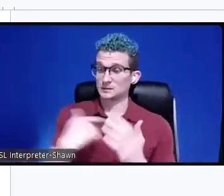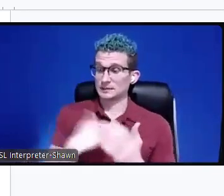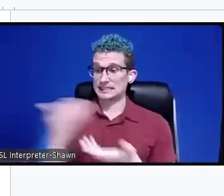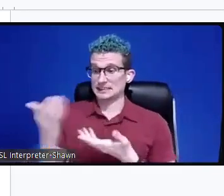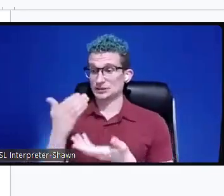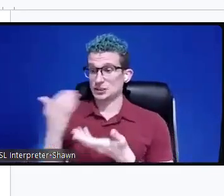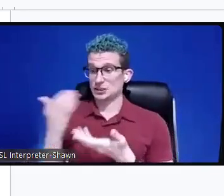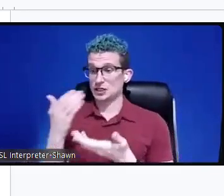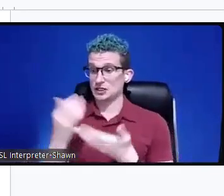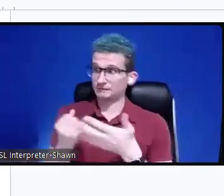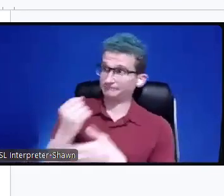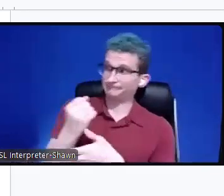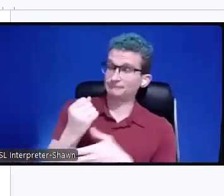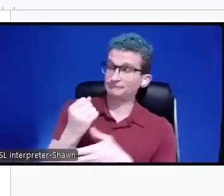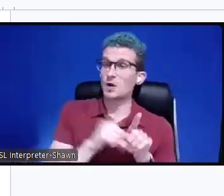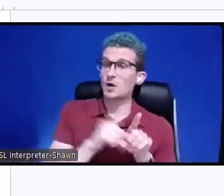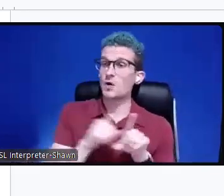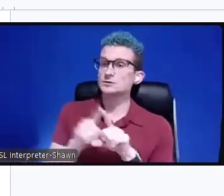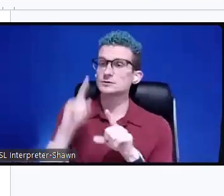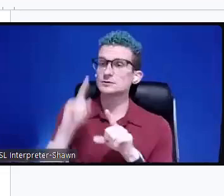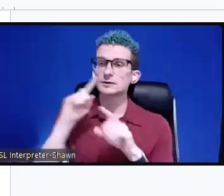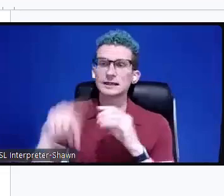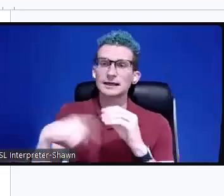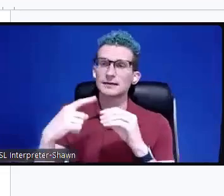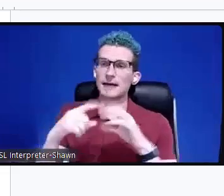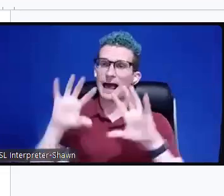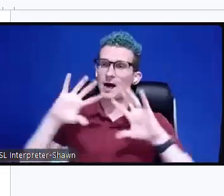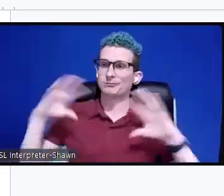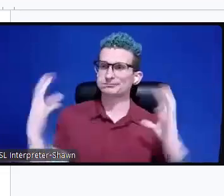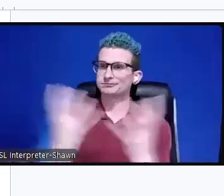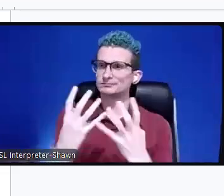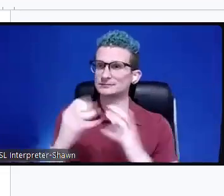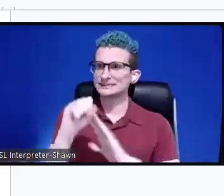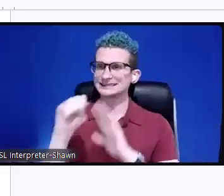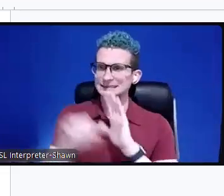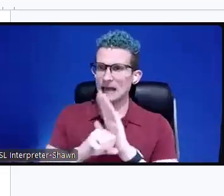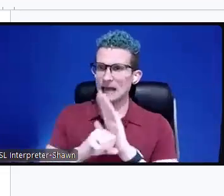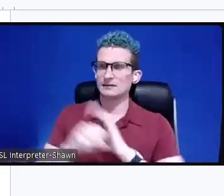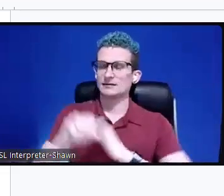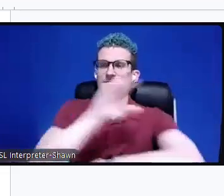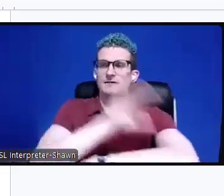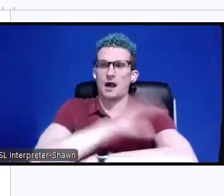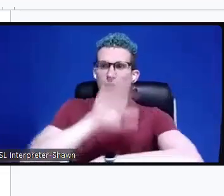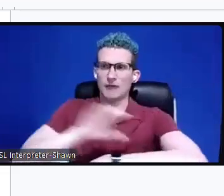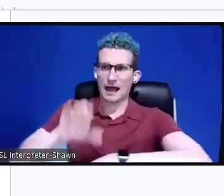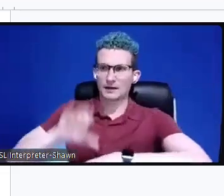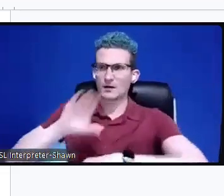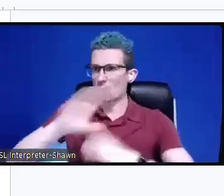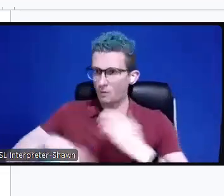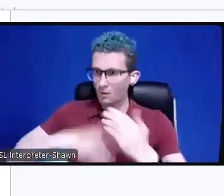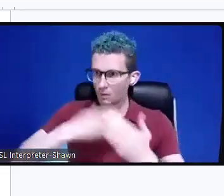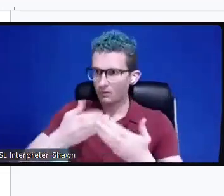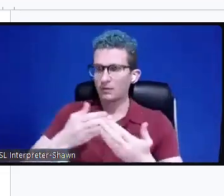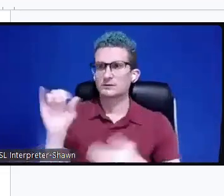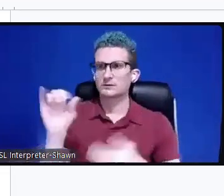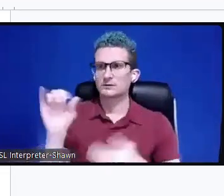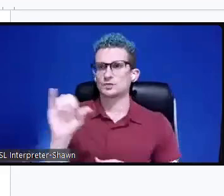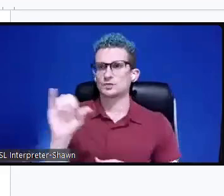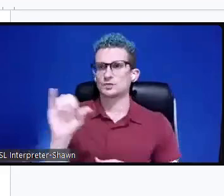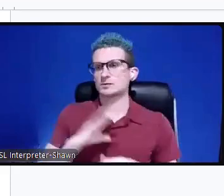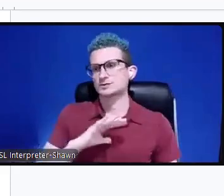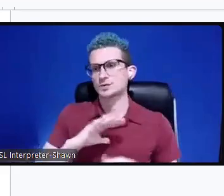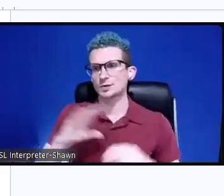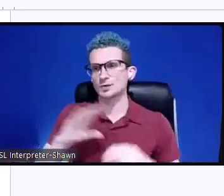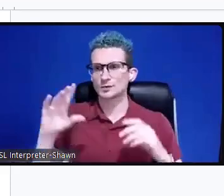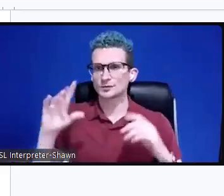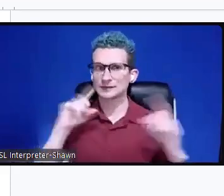a global, as a Colorado, right? As a whole state, also. So it's kind of a cool way to listen to what's happening in other regions